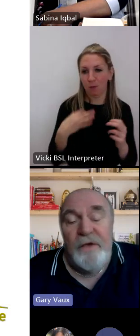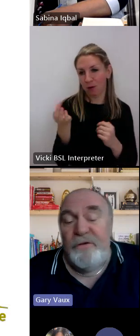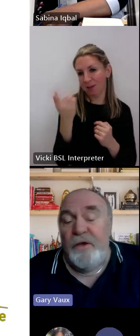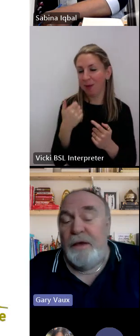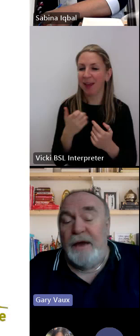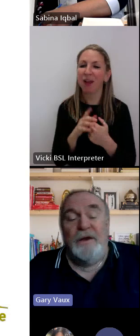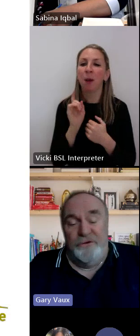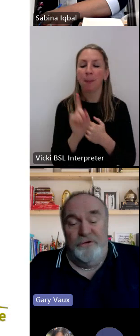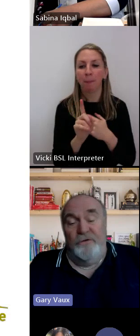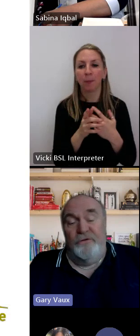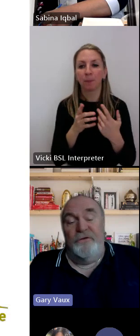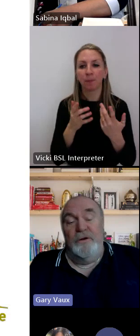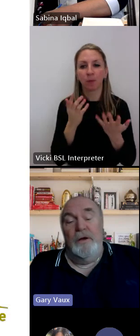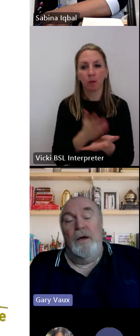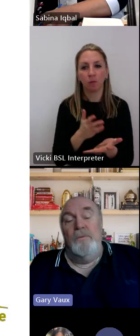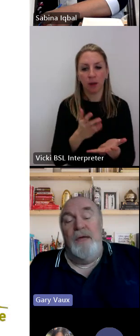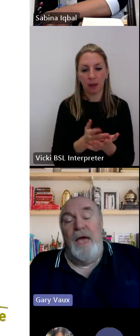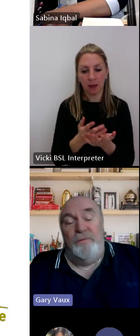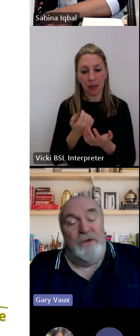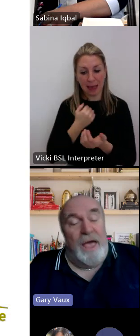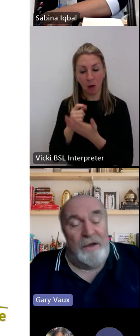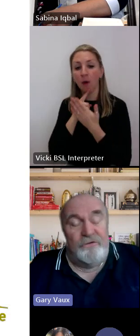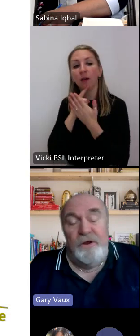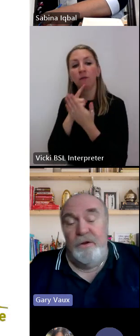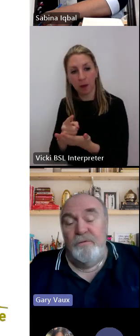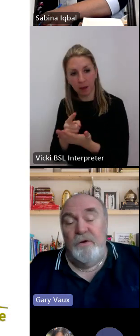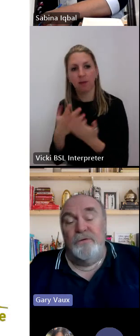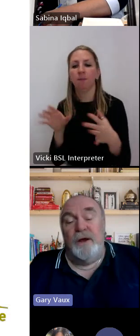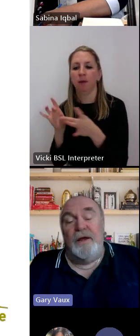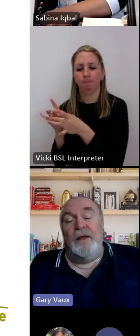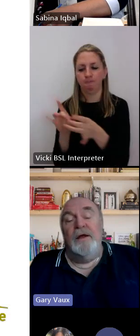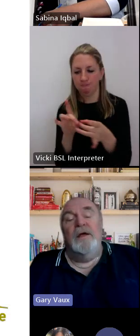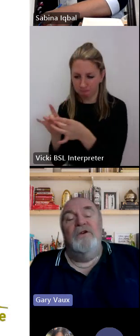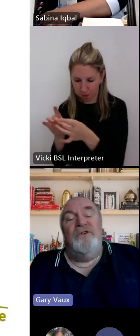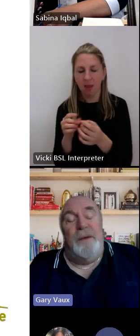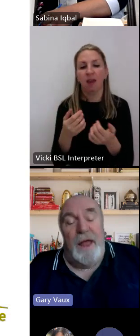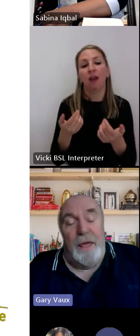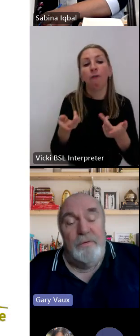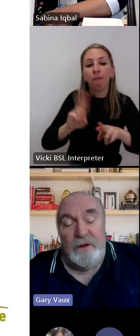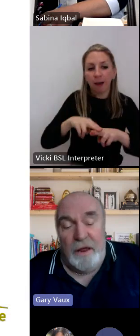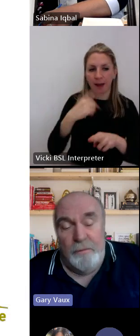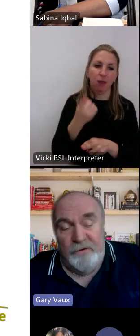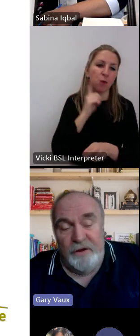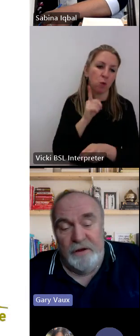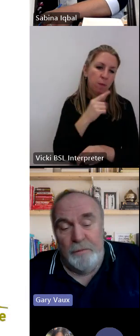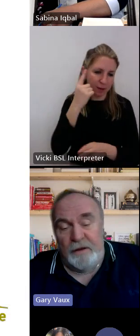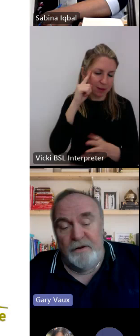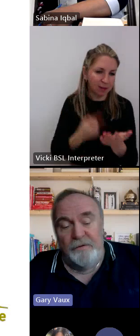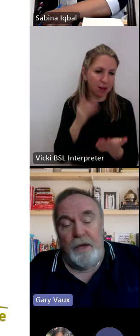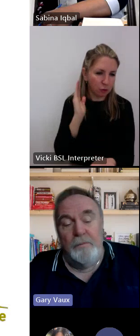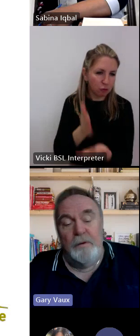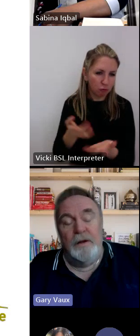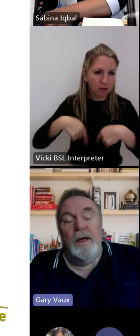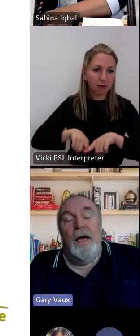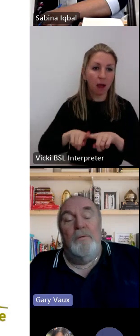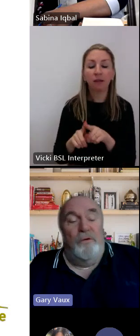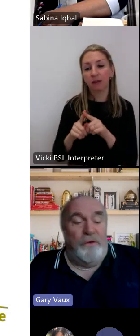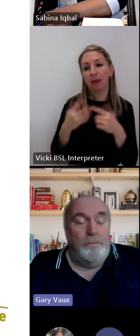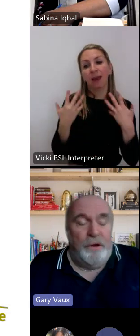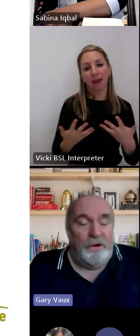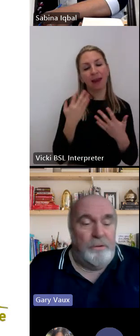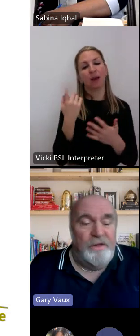Our advisor gained her trust, and we helped to get extra universal credit. She's been able to claim personal independence payment,